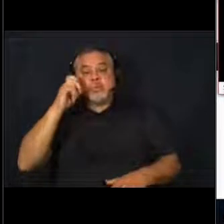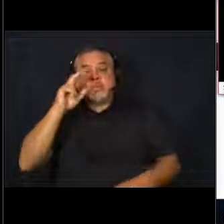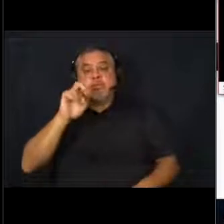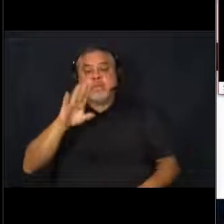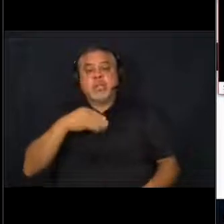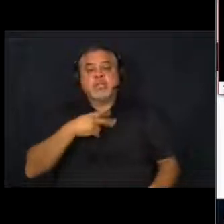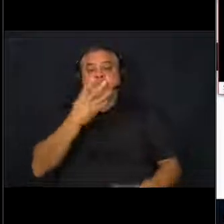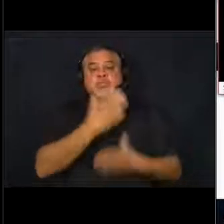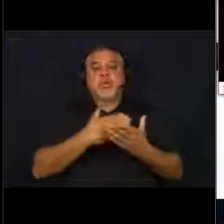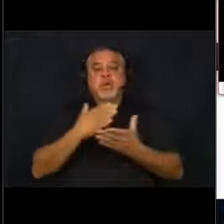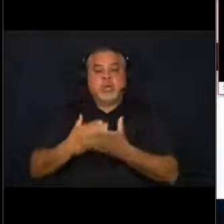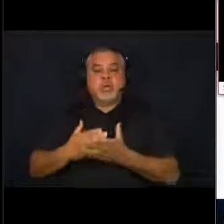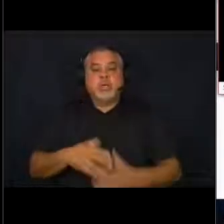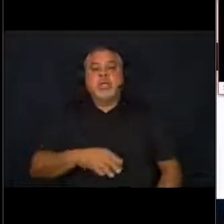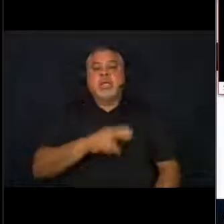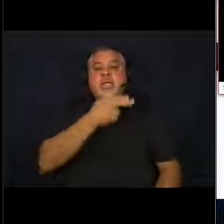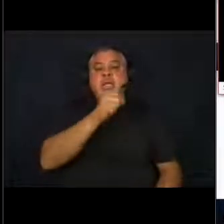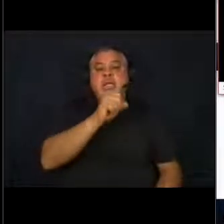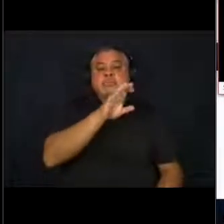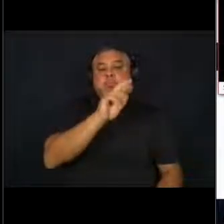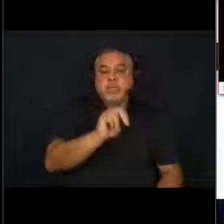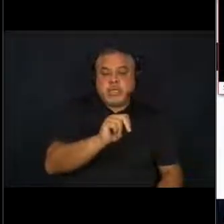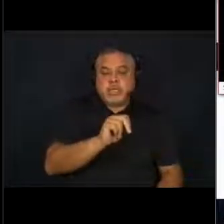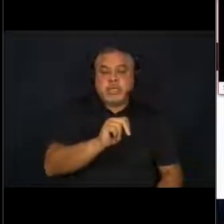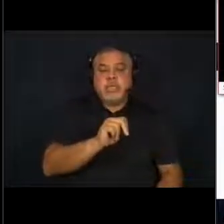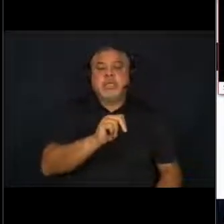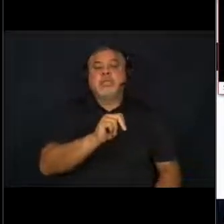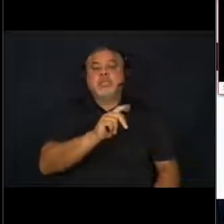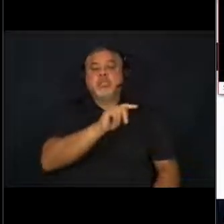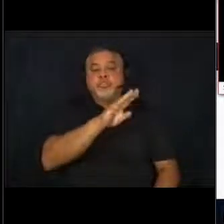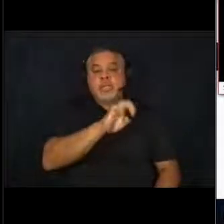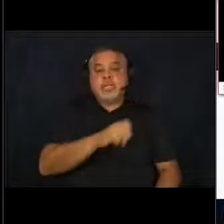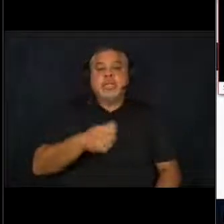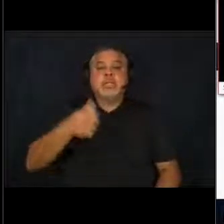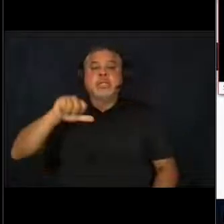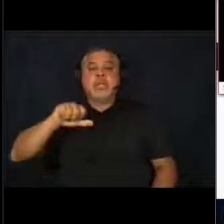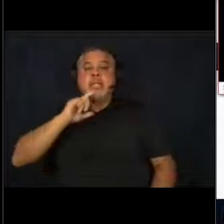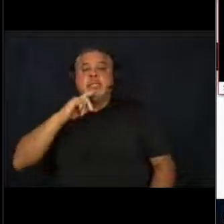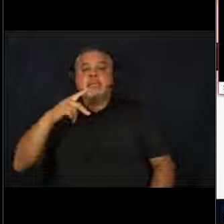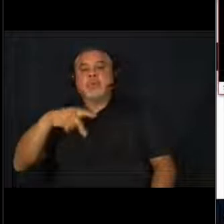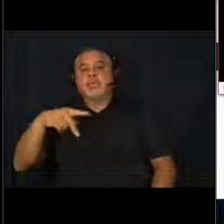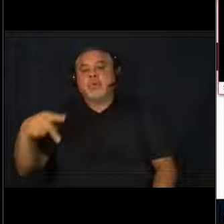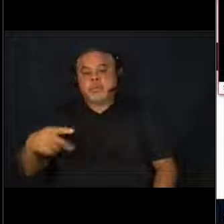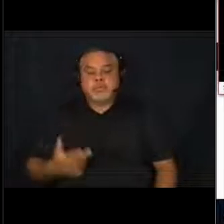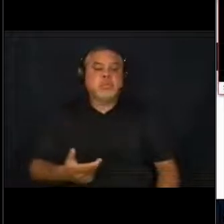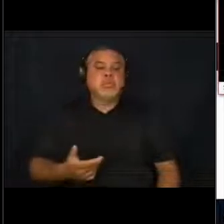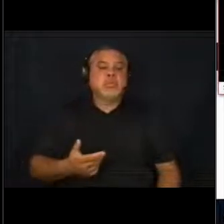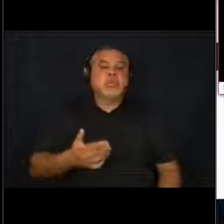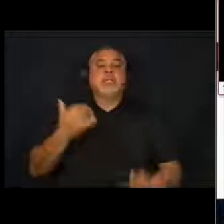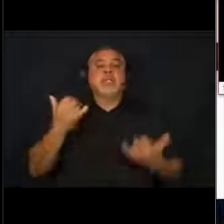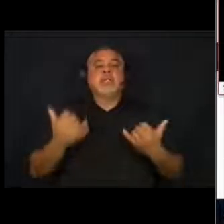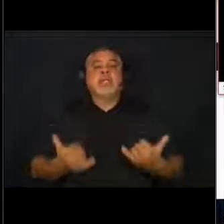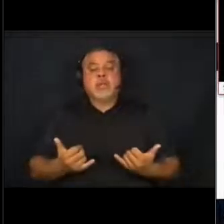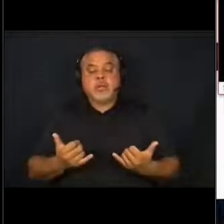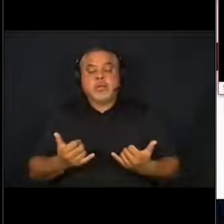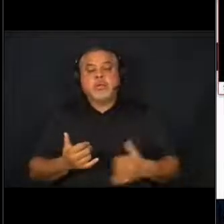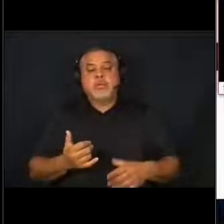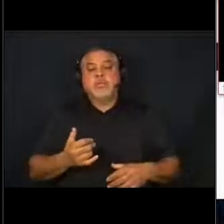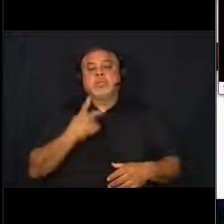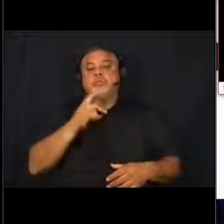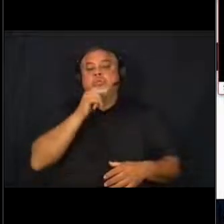parts. Has been is our to be verb, and denied is our past participle. So let's turn around and start with who's doing